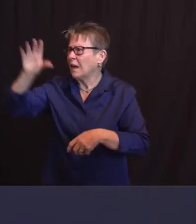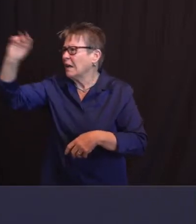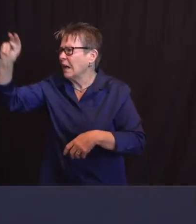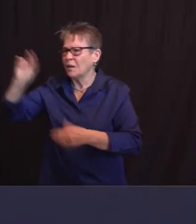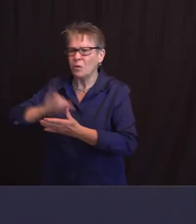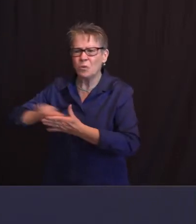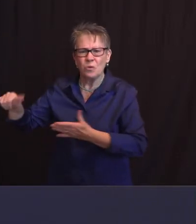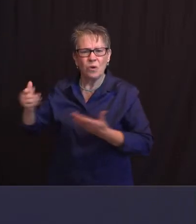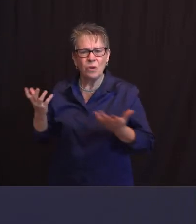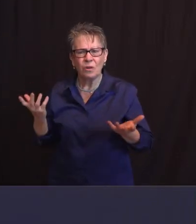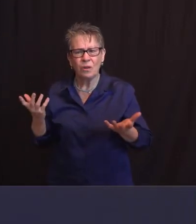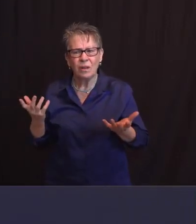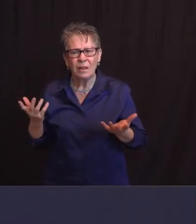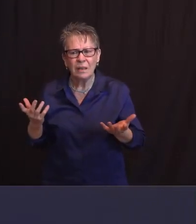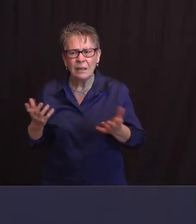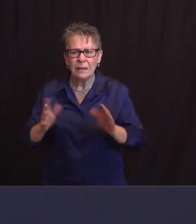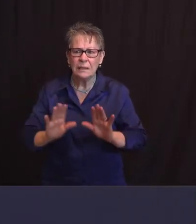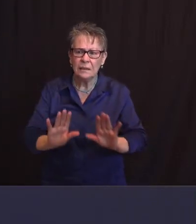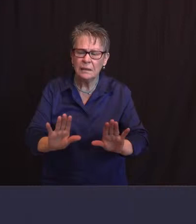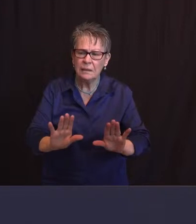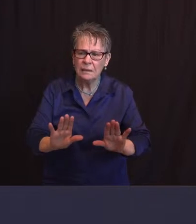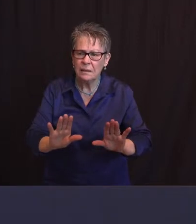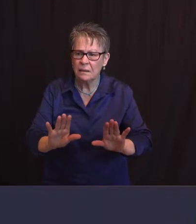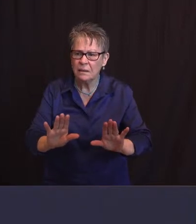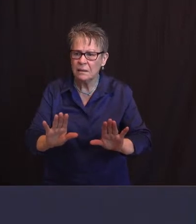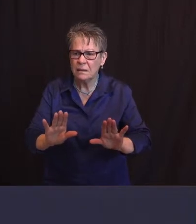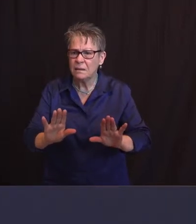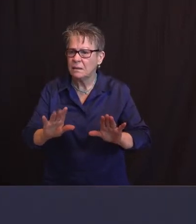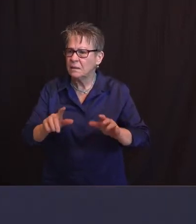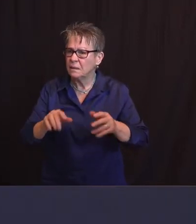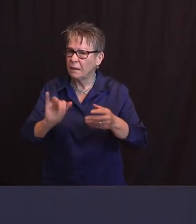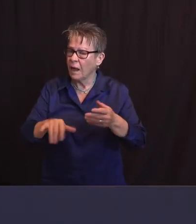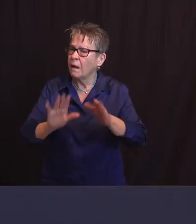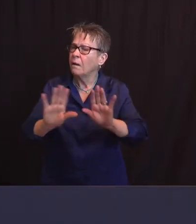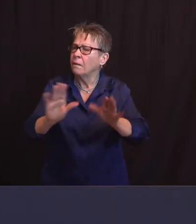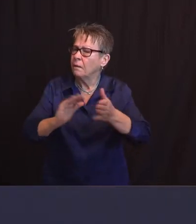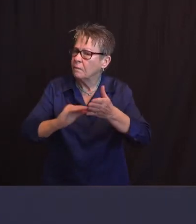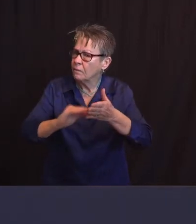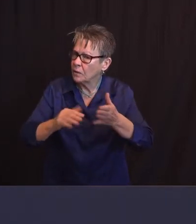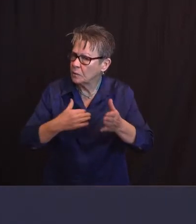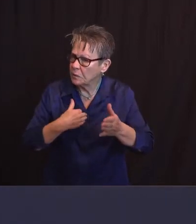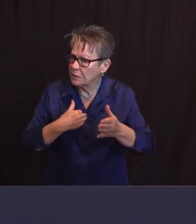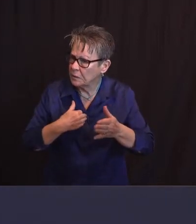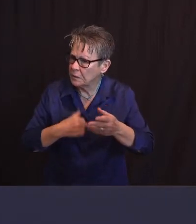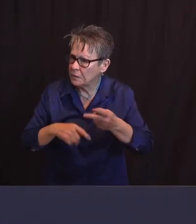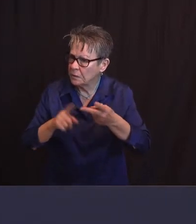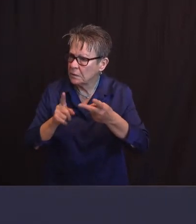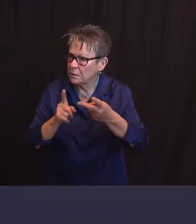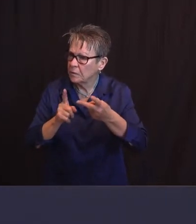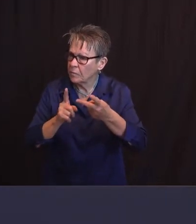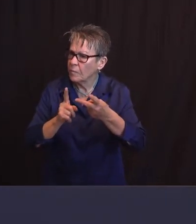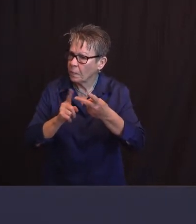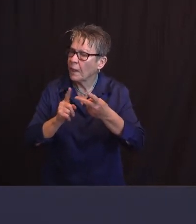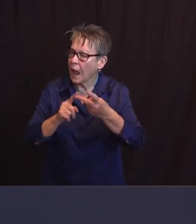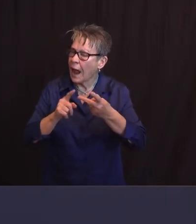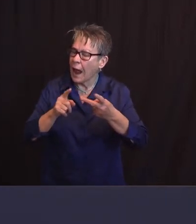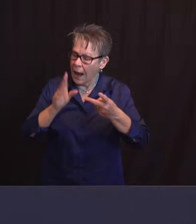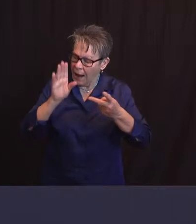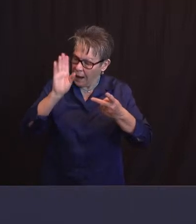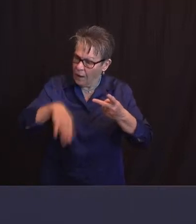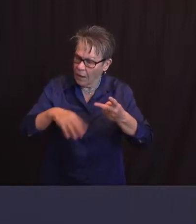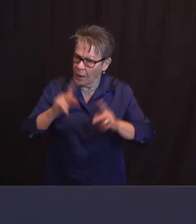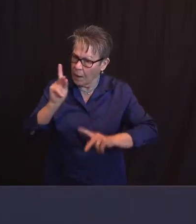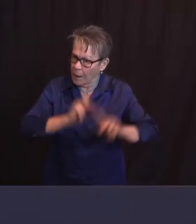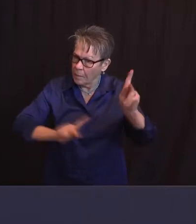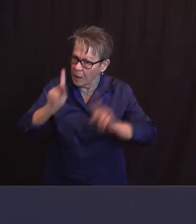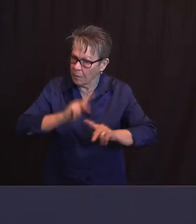I'm going to take exception to the premise of the second question. And I'm not suggesting there aren't people who are frustrated, because there are. And increasingly,